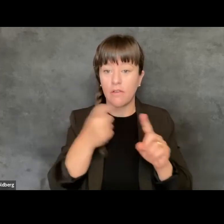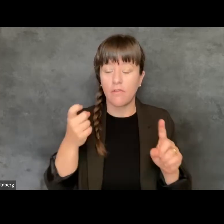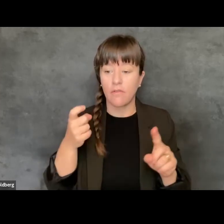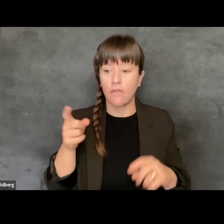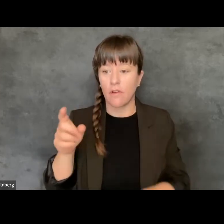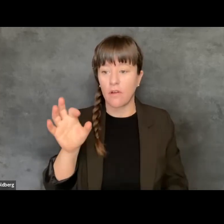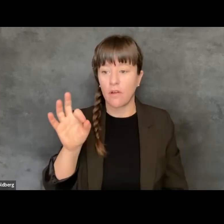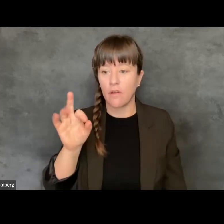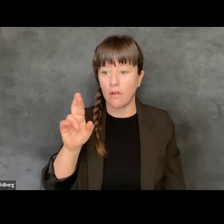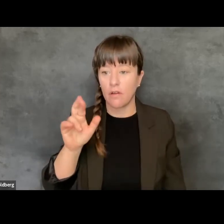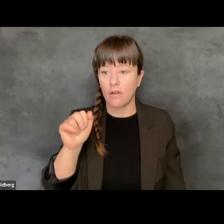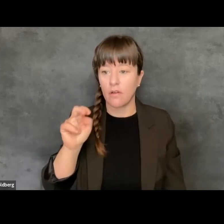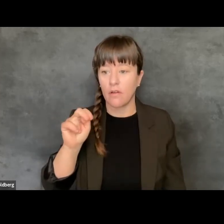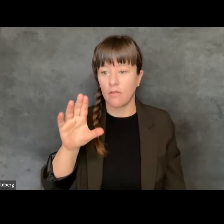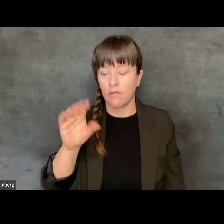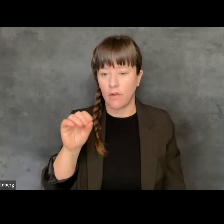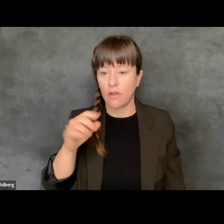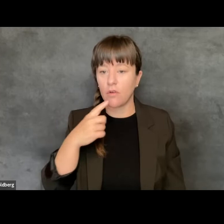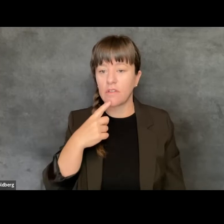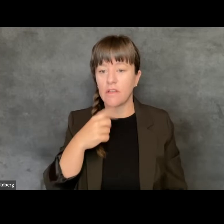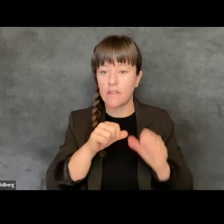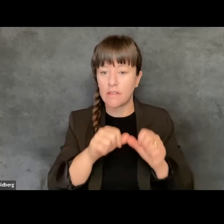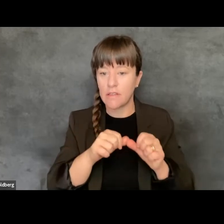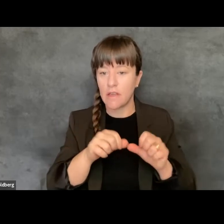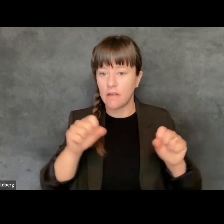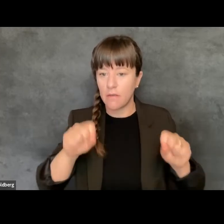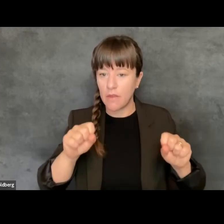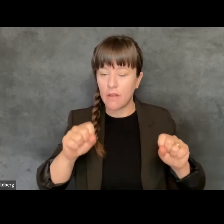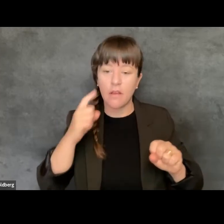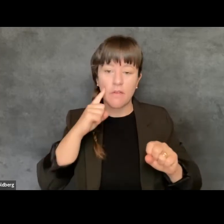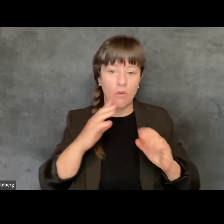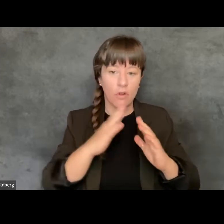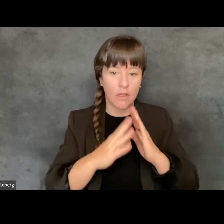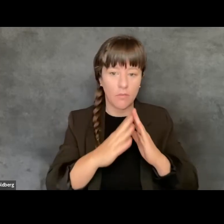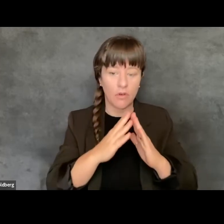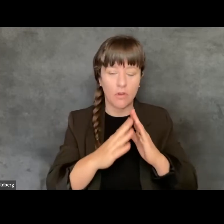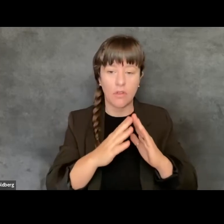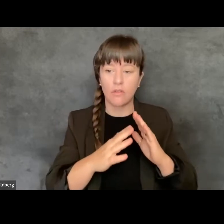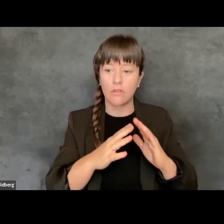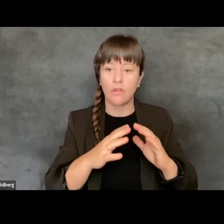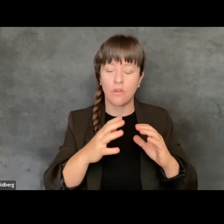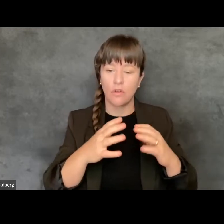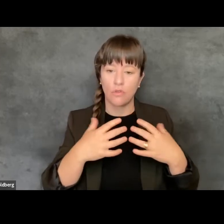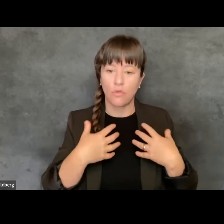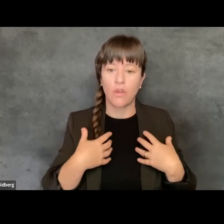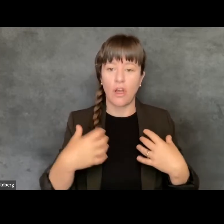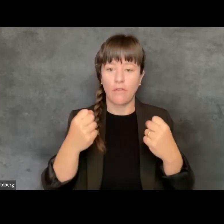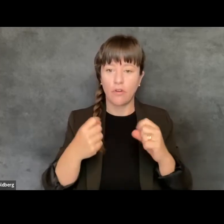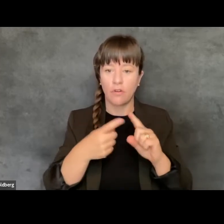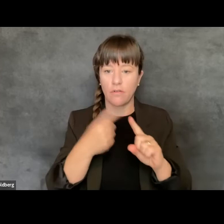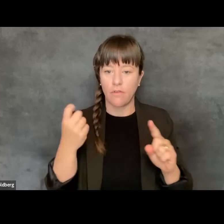Franco, community resilience is the sustained ability of communities to withstand, adapt to, and recover from adversity. And